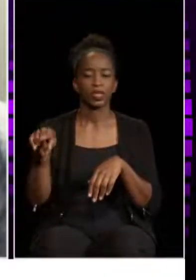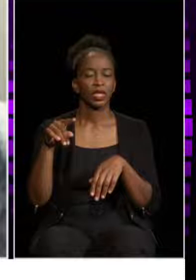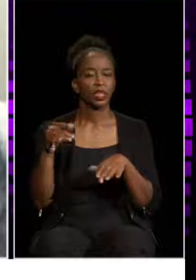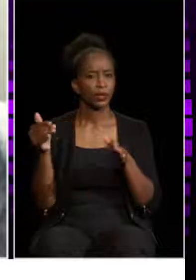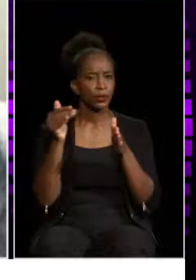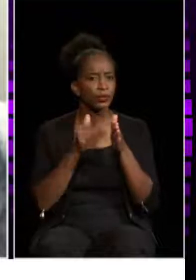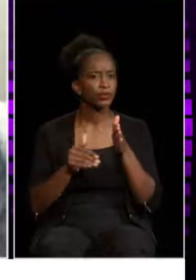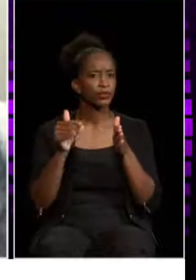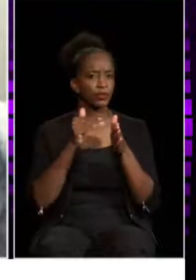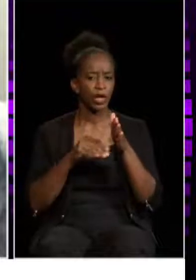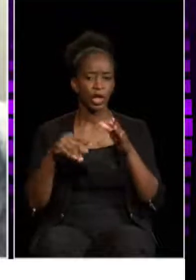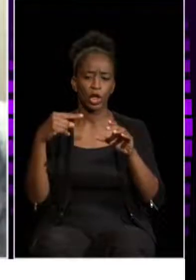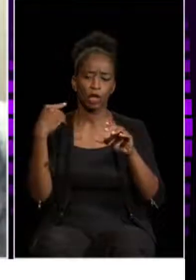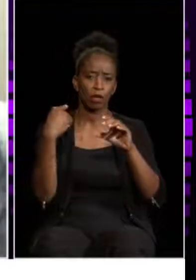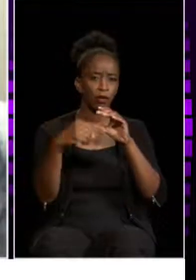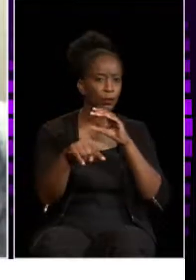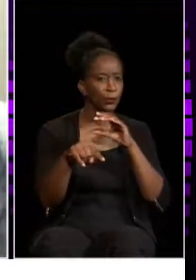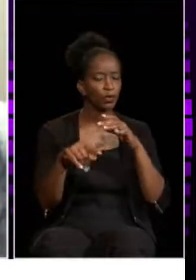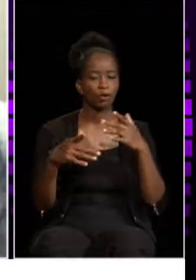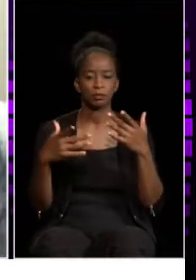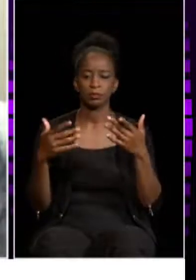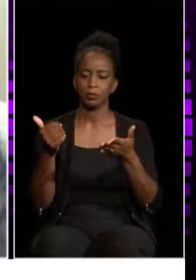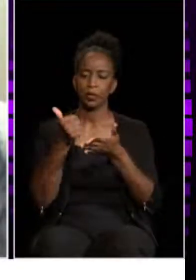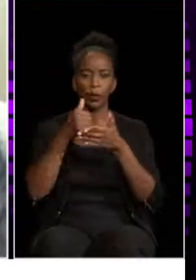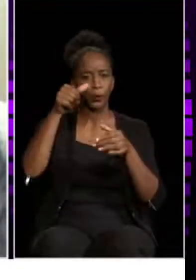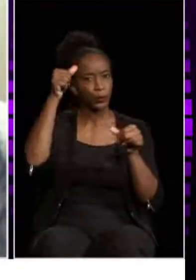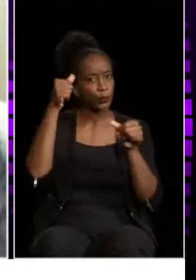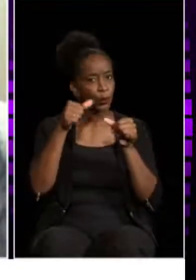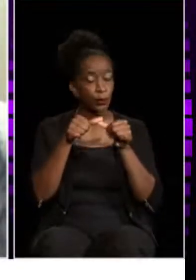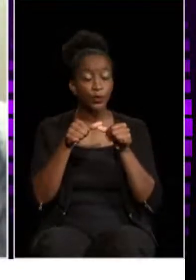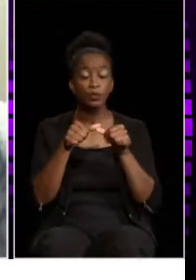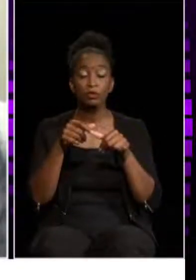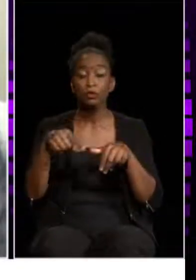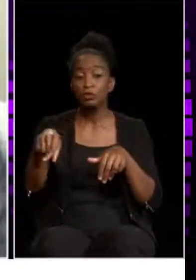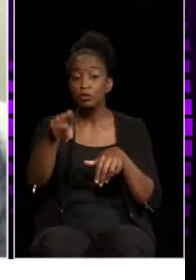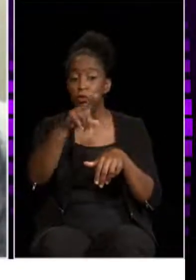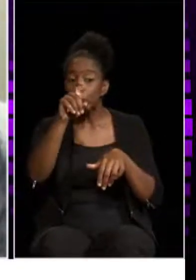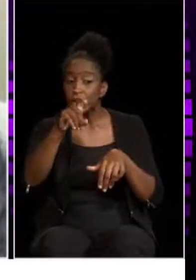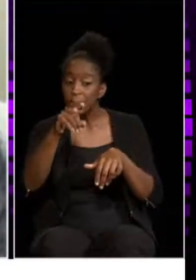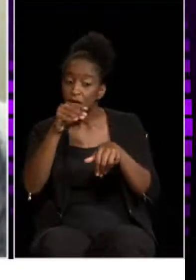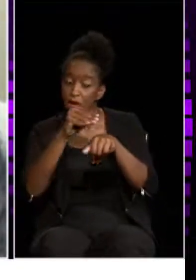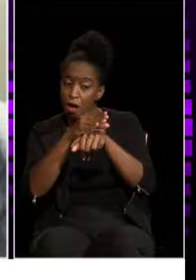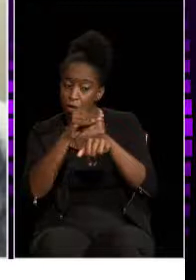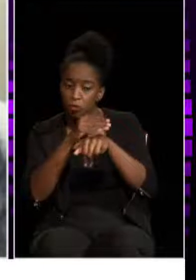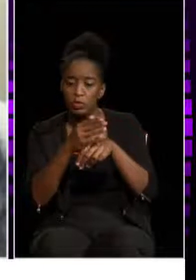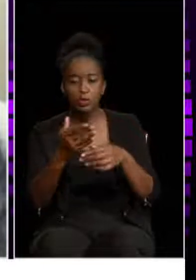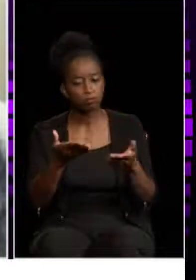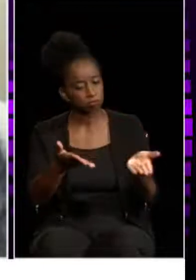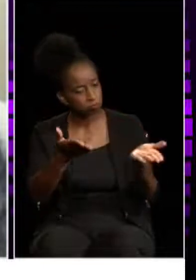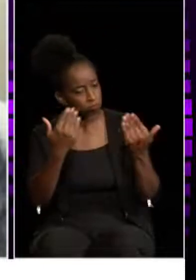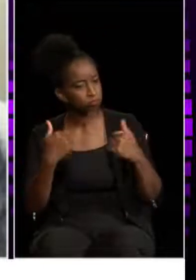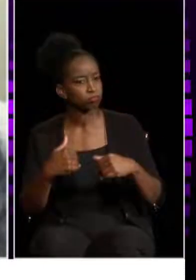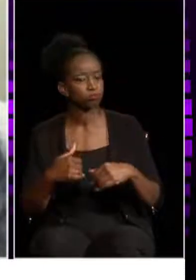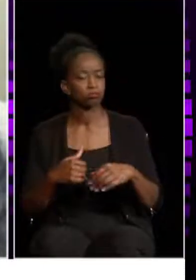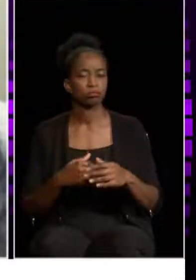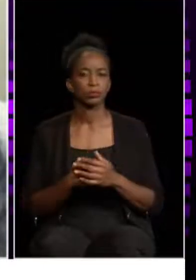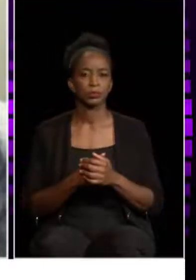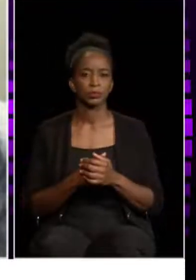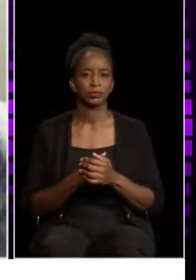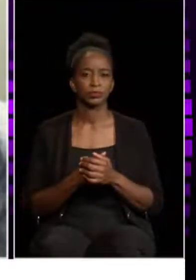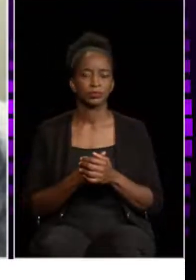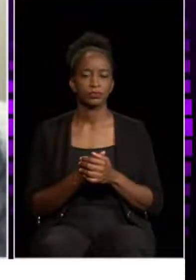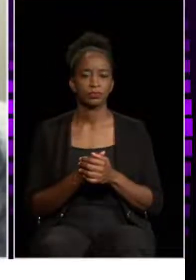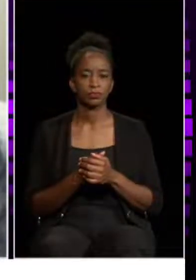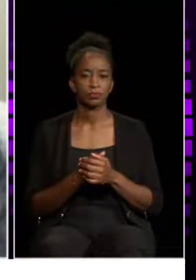letting us know if you do need to seek counseling, that is there for you. I also, to just tap back to